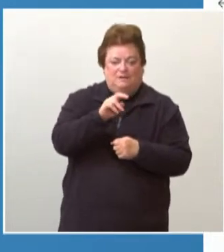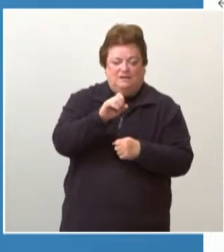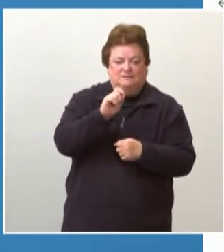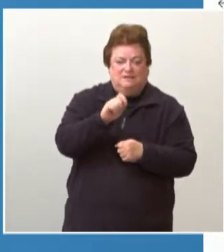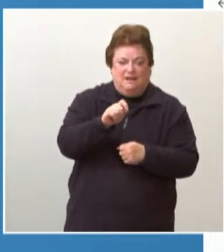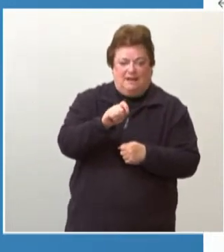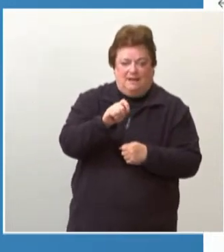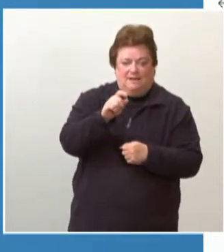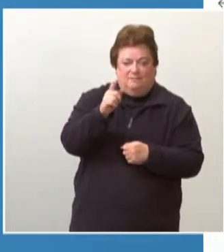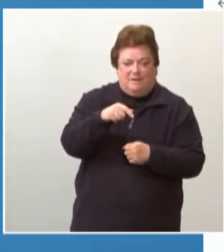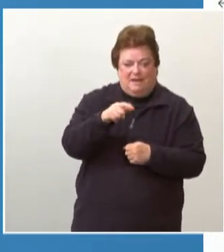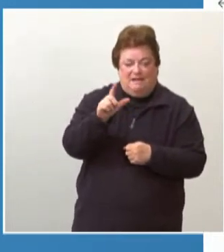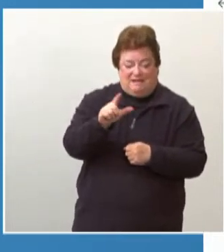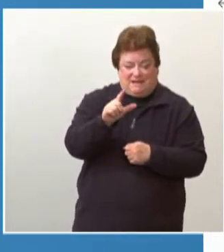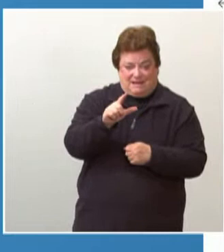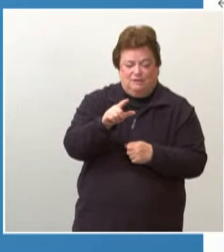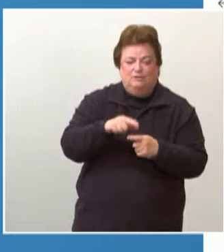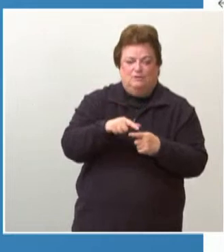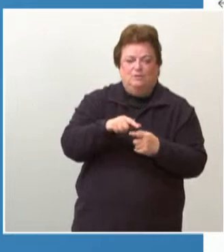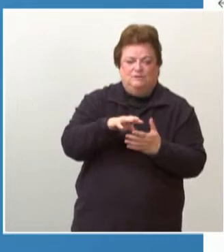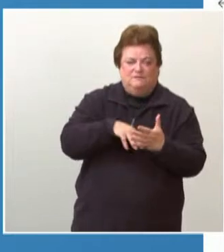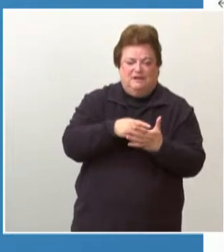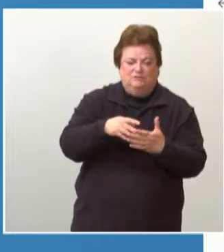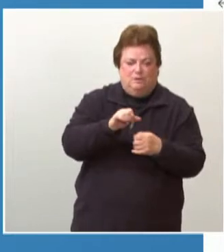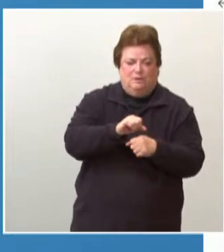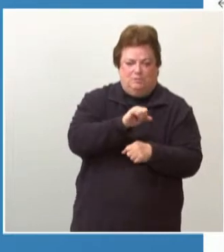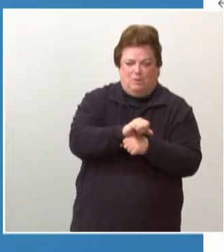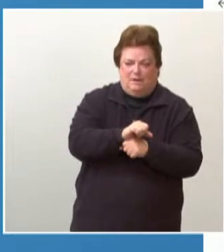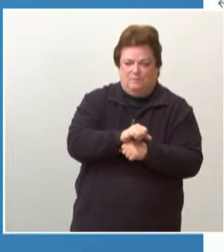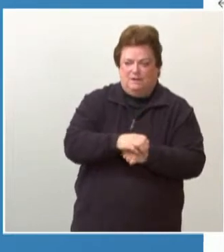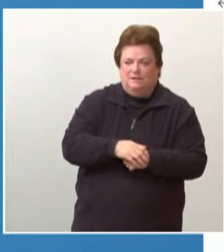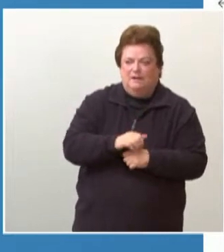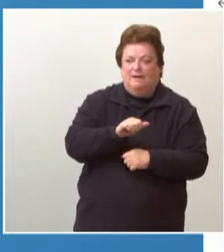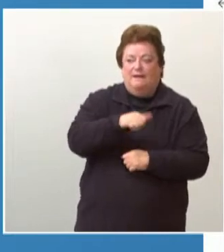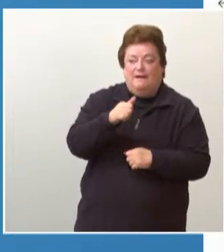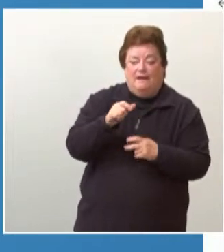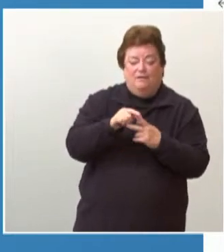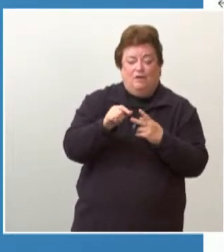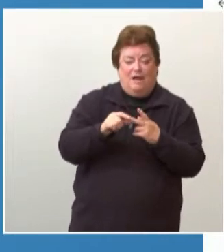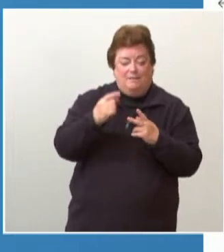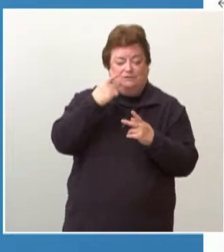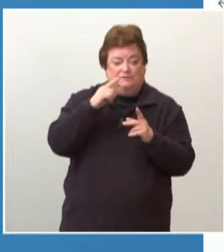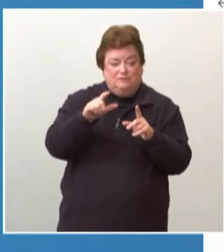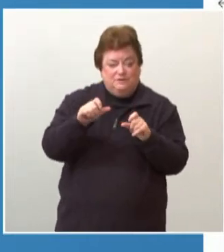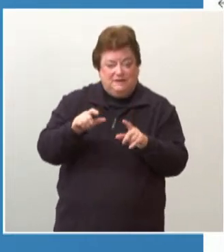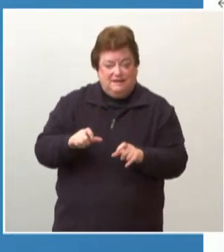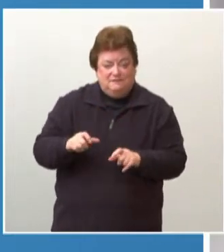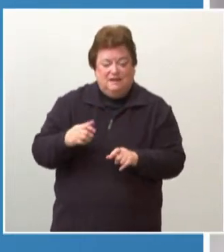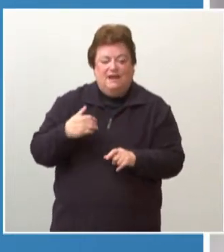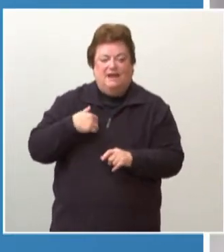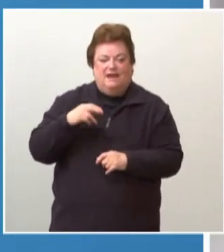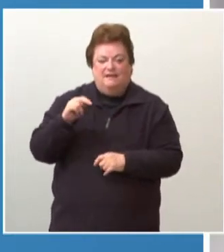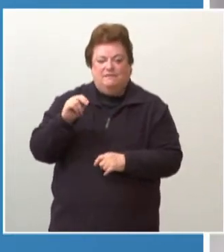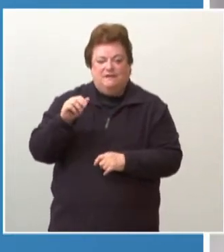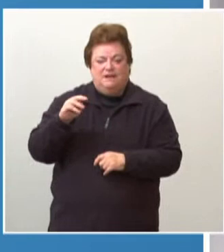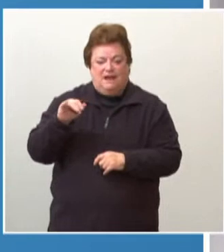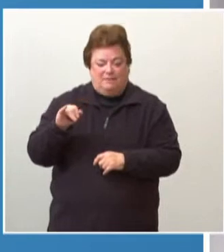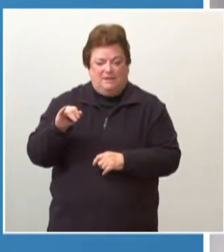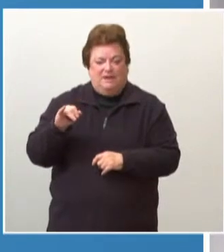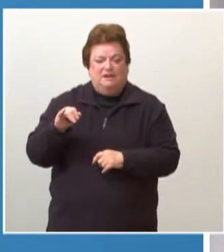tolnawellness.com/Lincoln to schedule an appointment. Other testing options in the community include the NOMI drive-through site